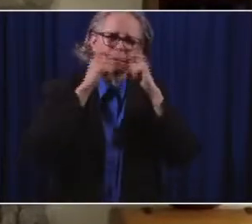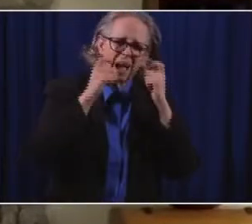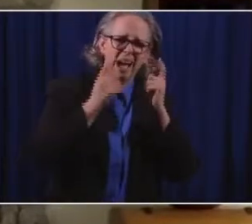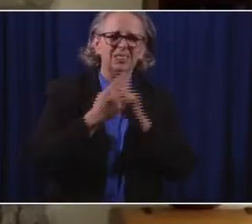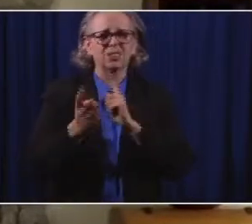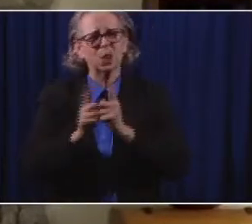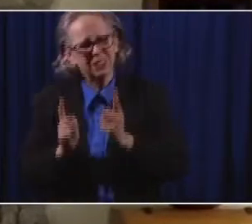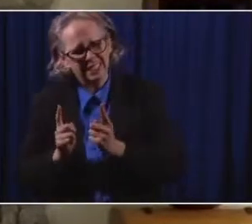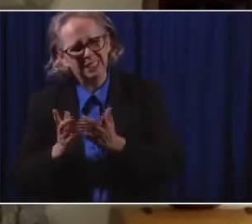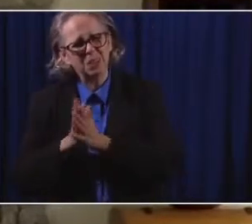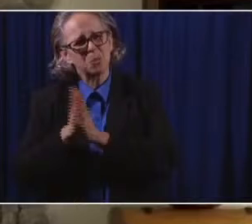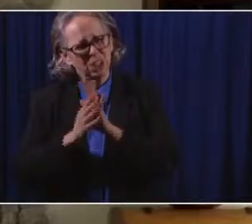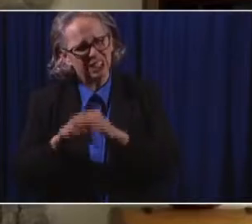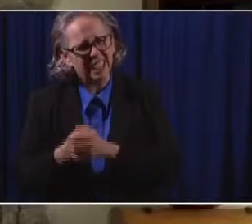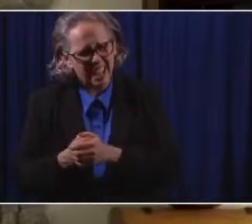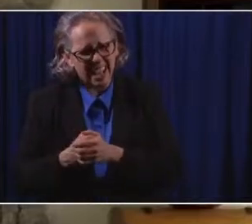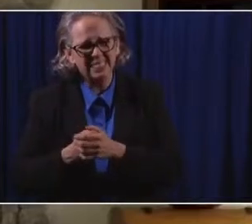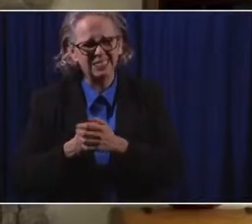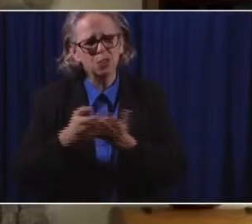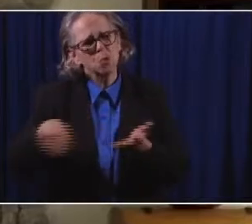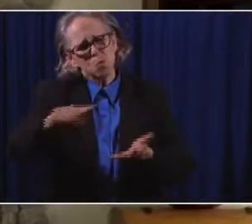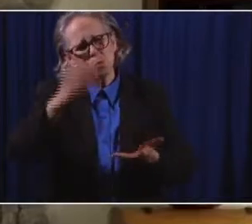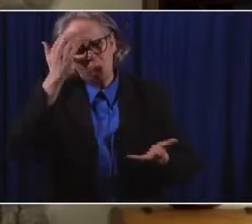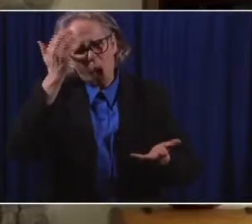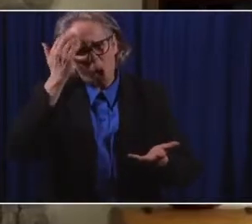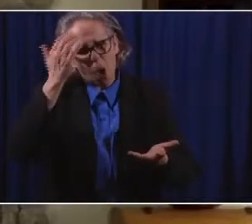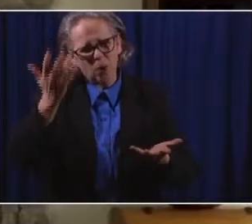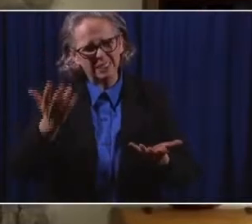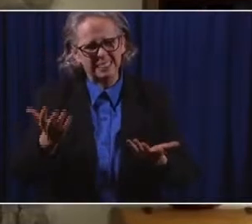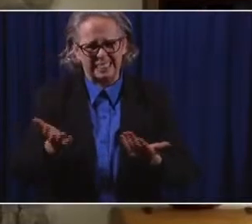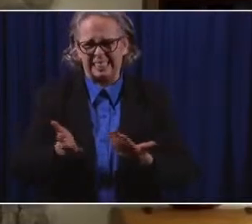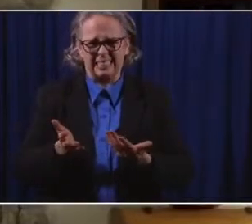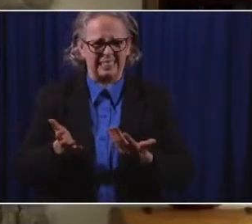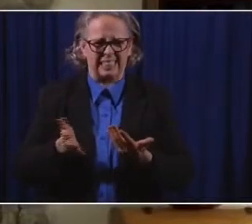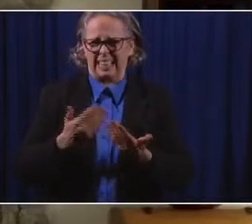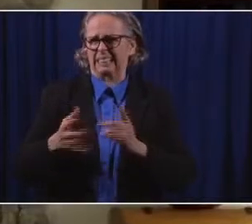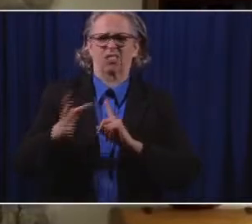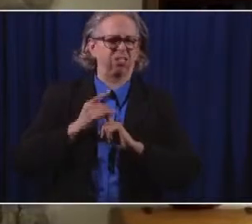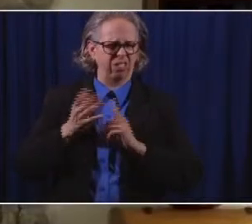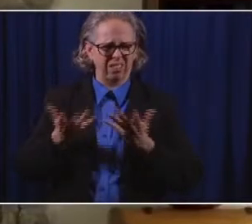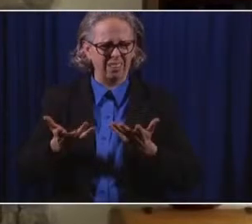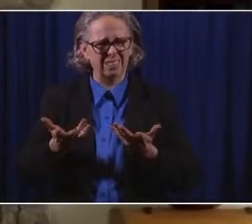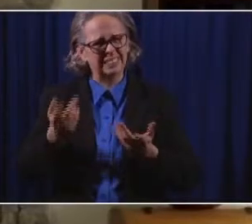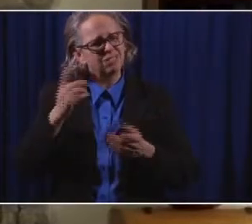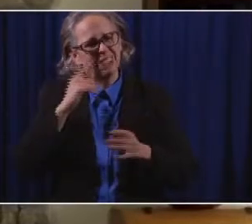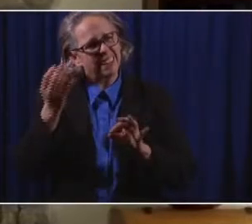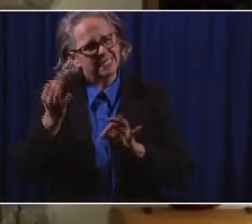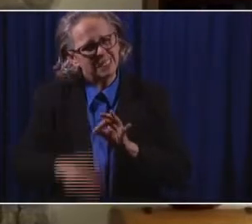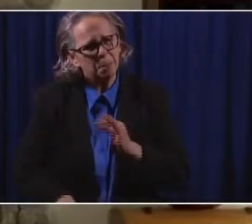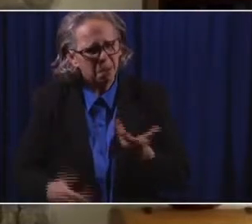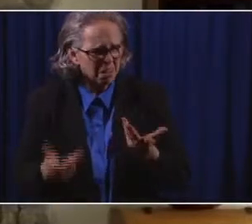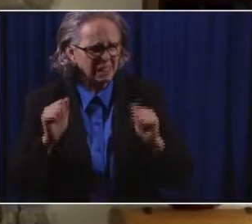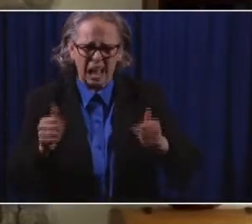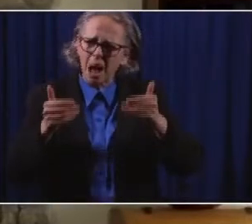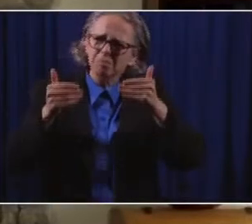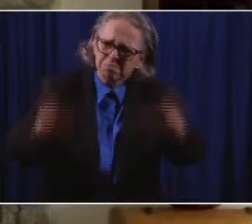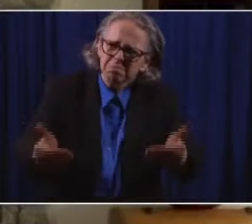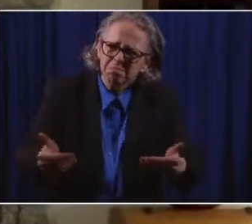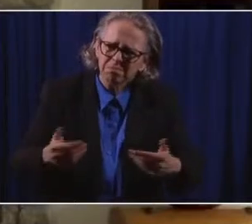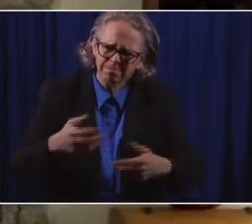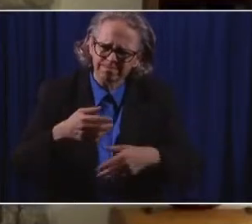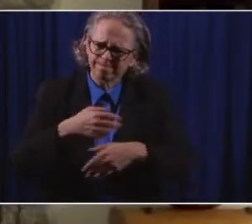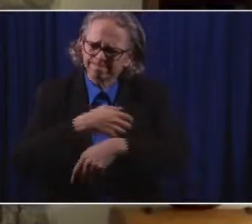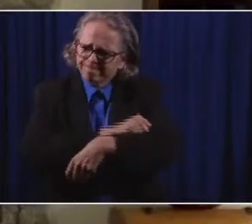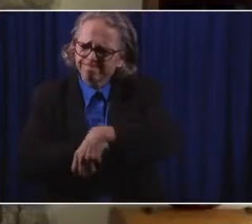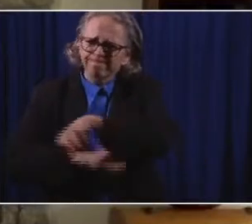recipe. As our two coaches said, we know what works. We've got the game plan. Let's just execute on it. Next